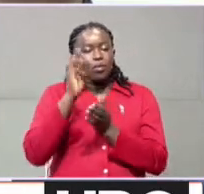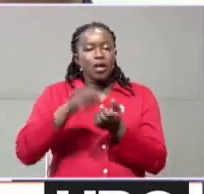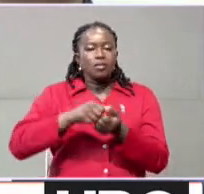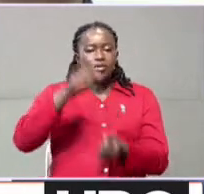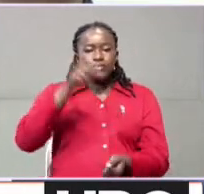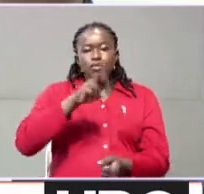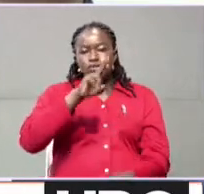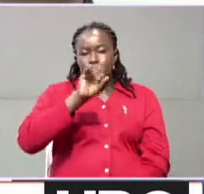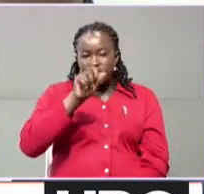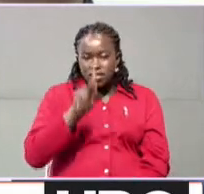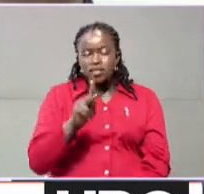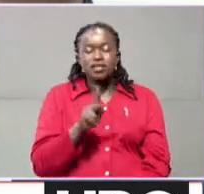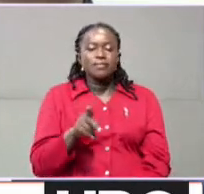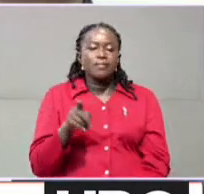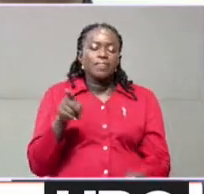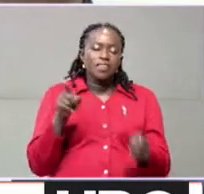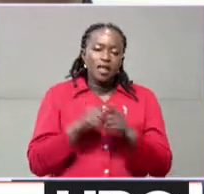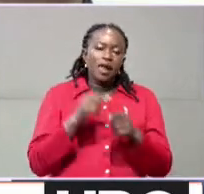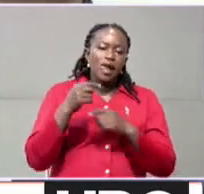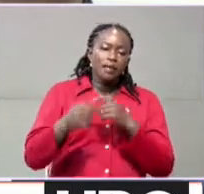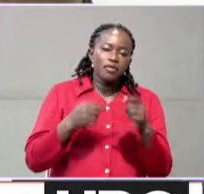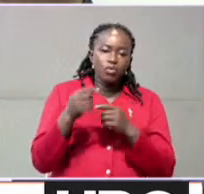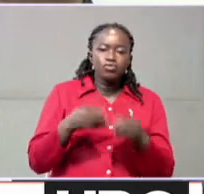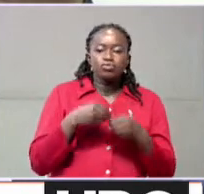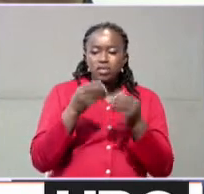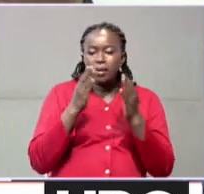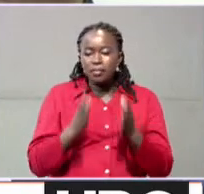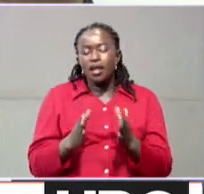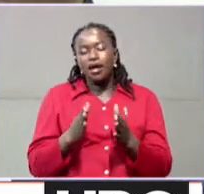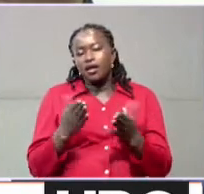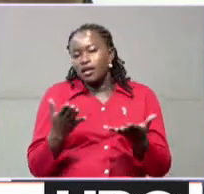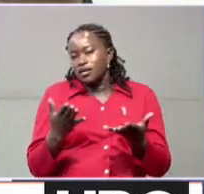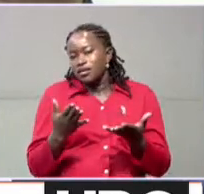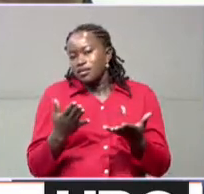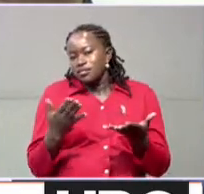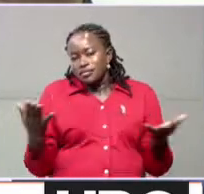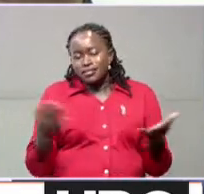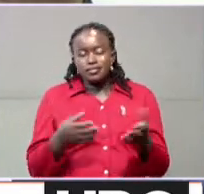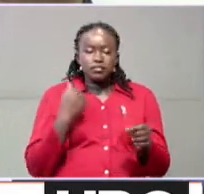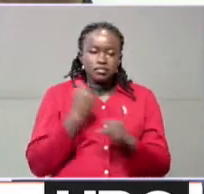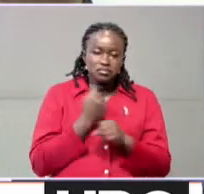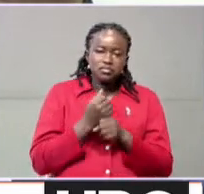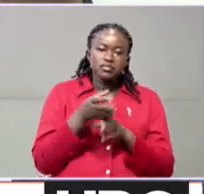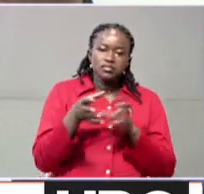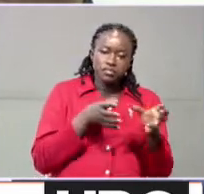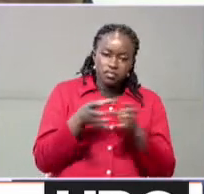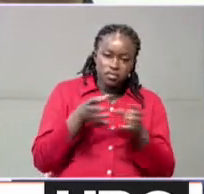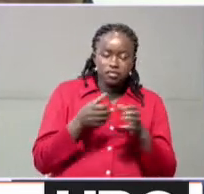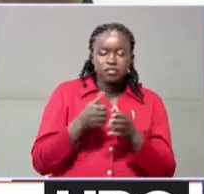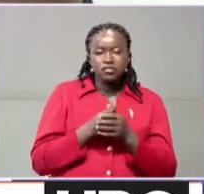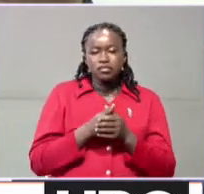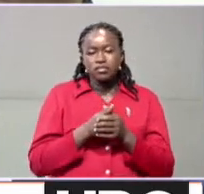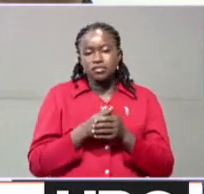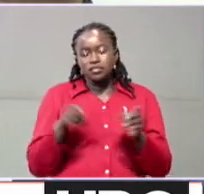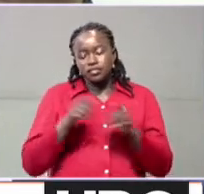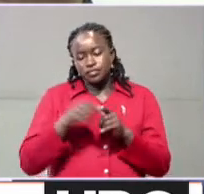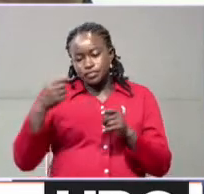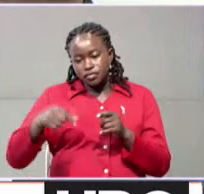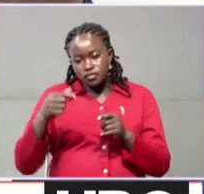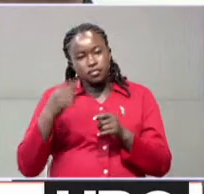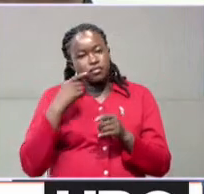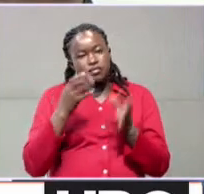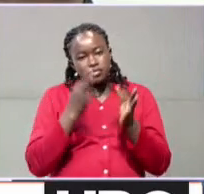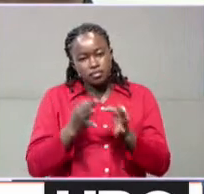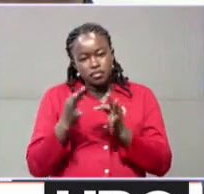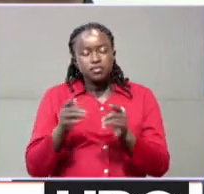characterized by irregular sourcing of supplier supplies so the works substandard the quality of goods